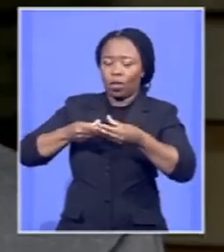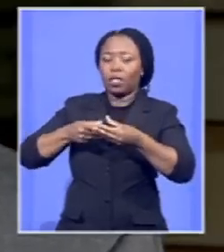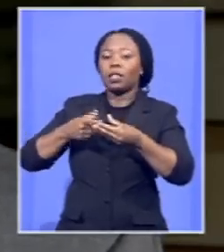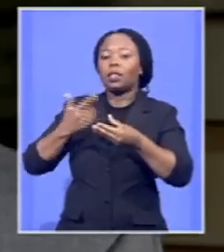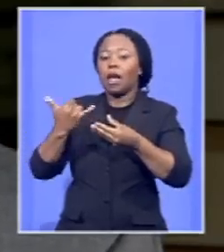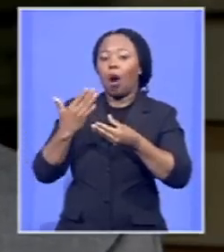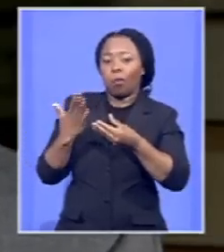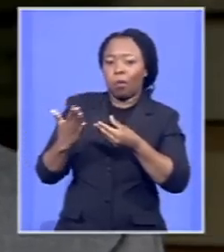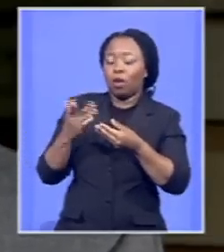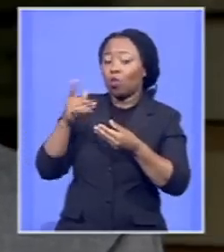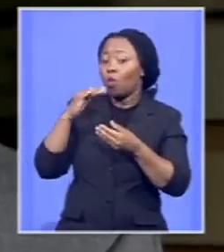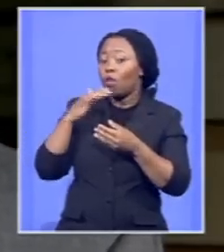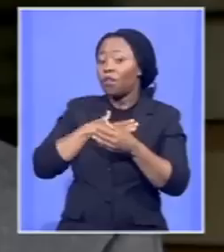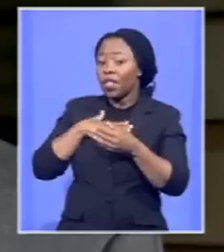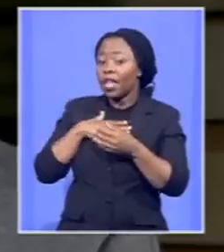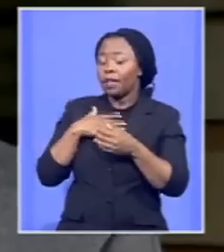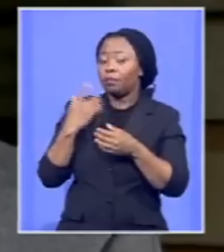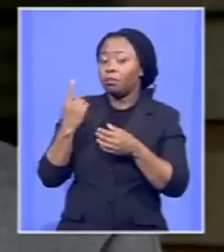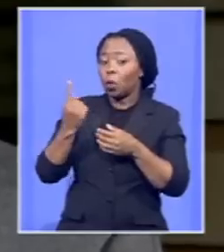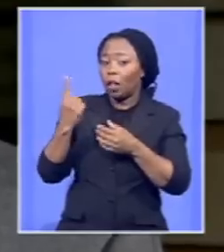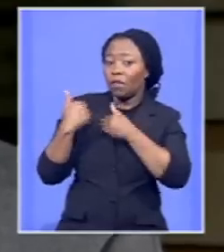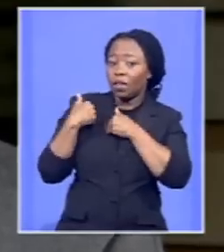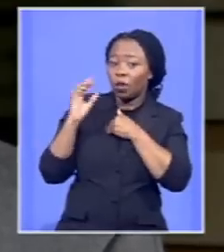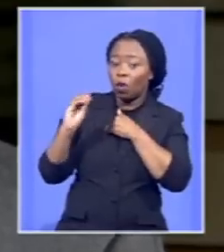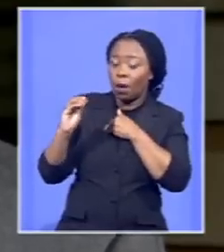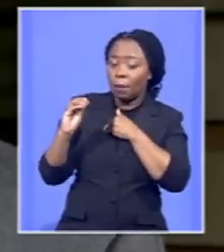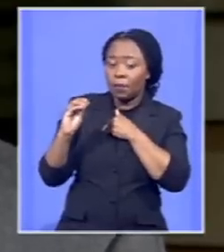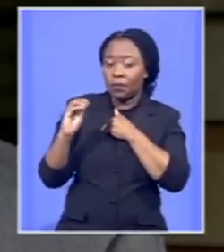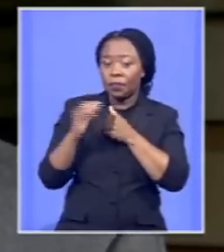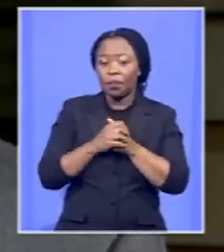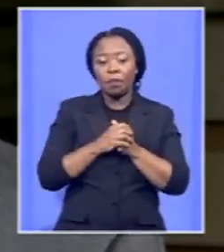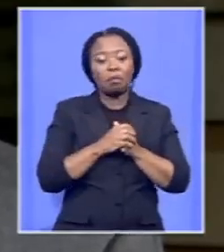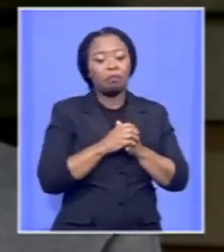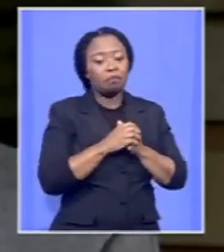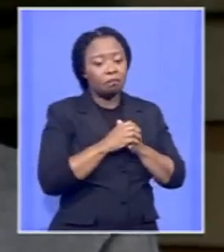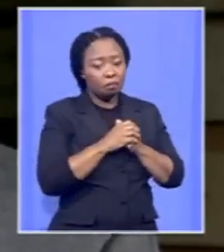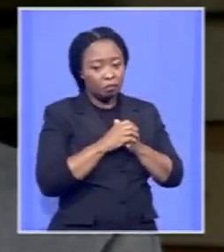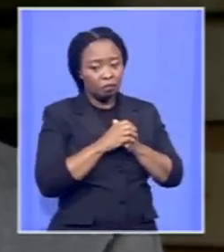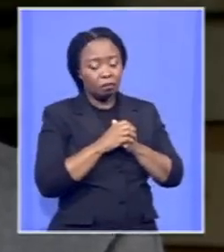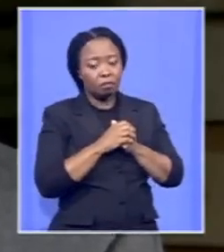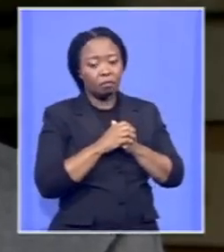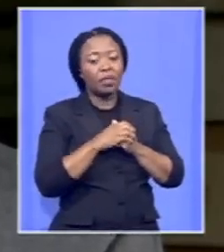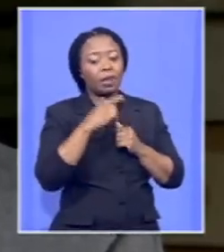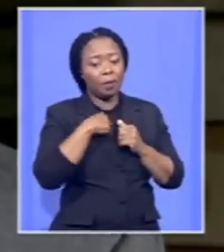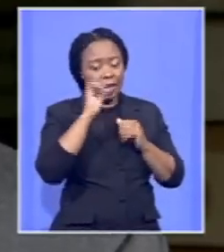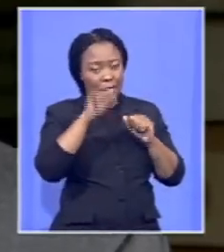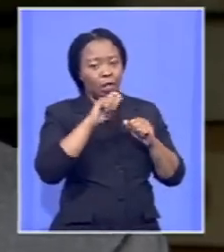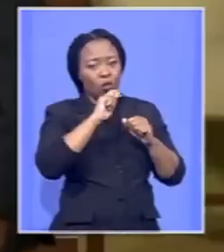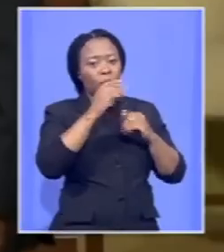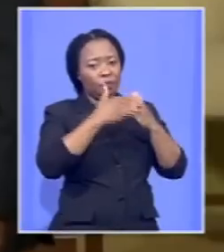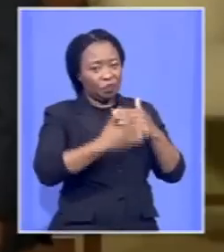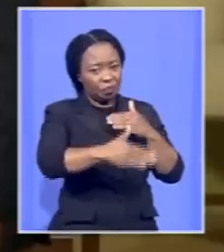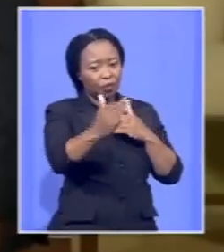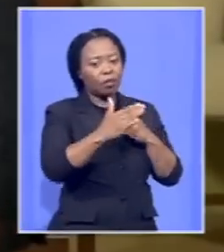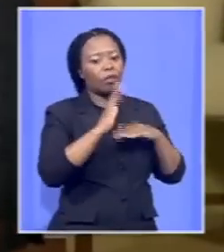feel vindicated? Indeed, to a very great extent, but I really look forward to seeing